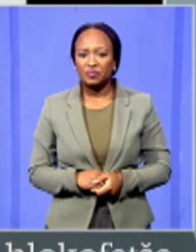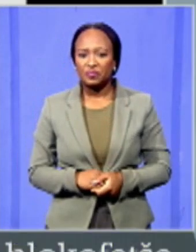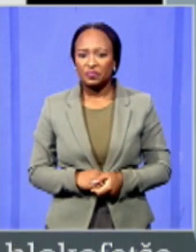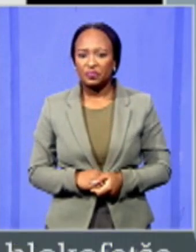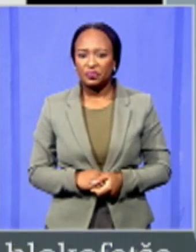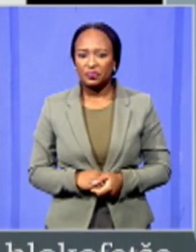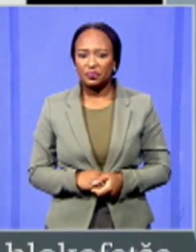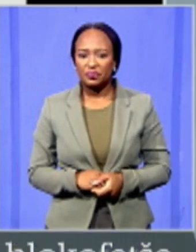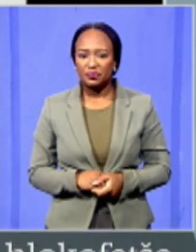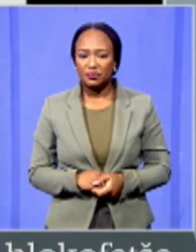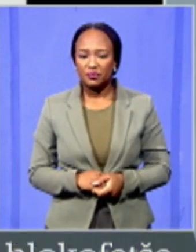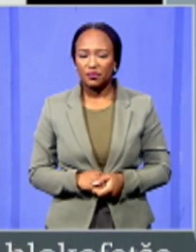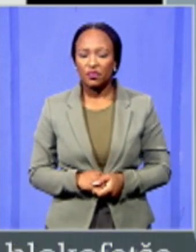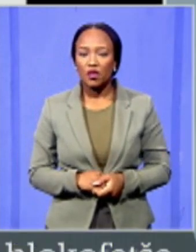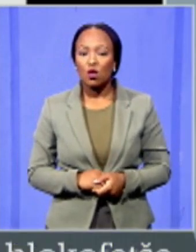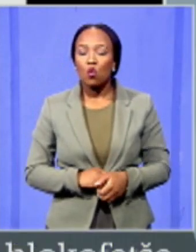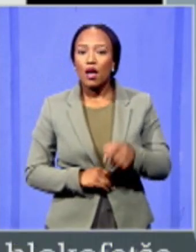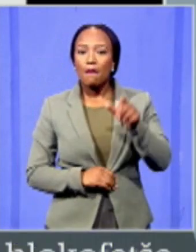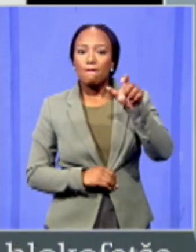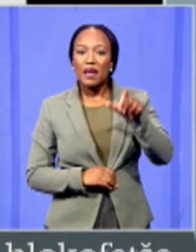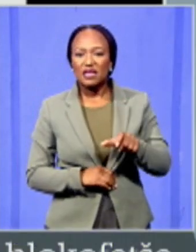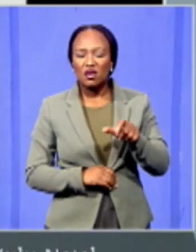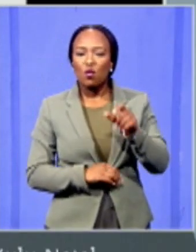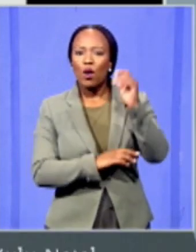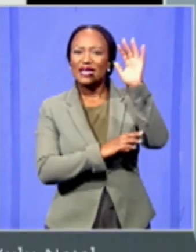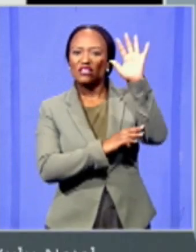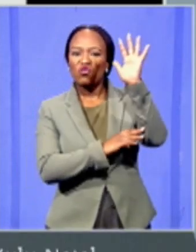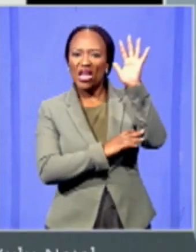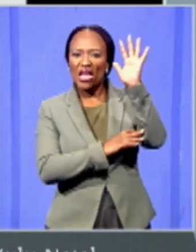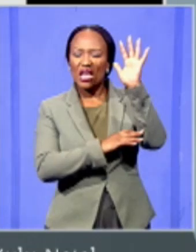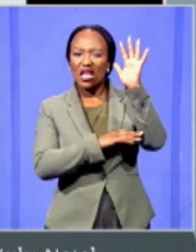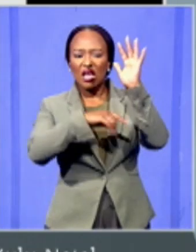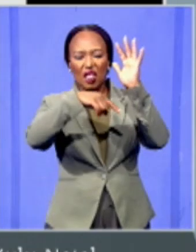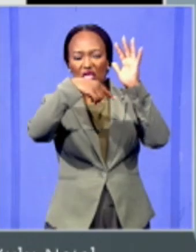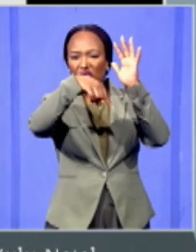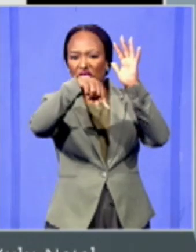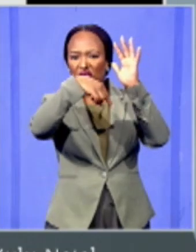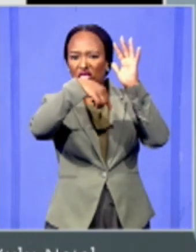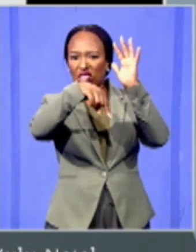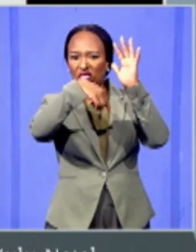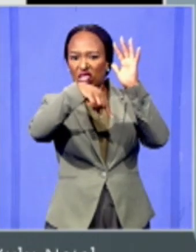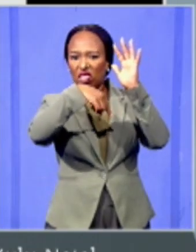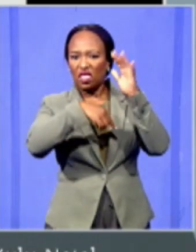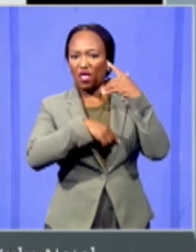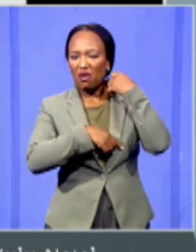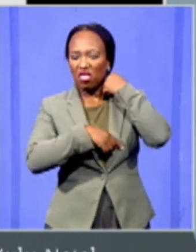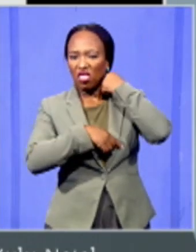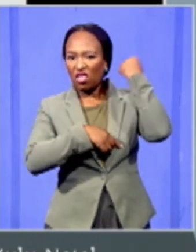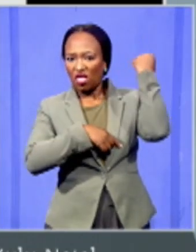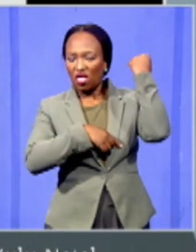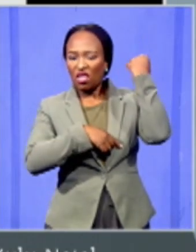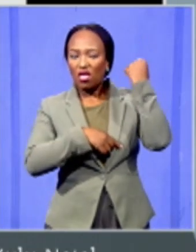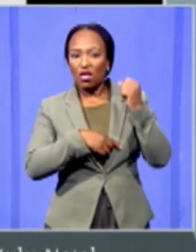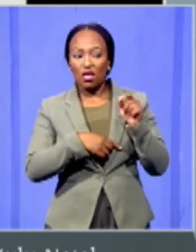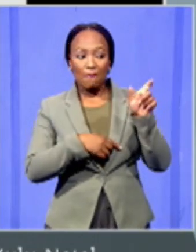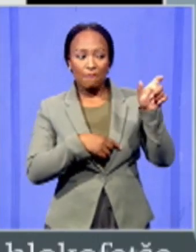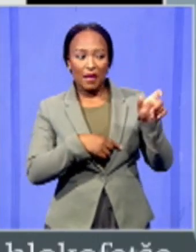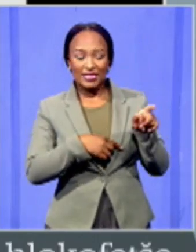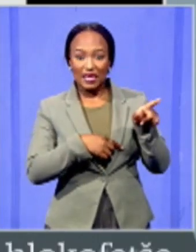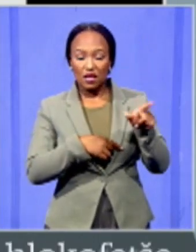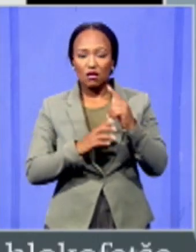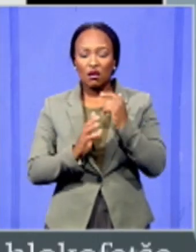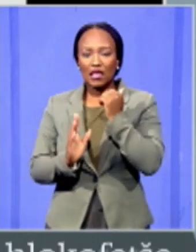The person found hanging on a tree was the prime suspect. He is the person who faked the woman who was his